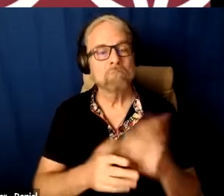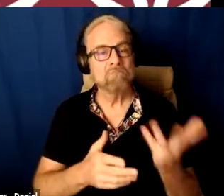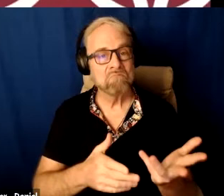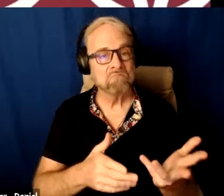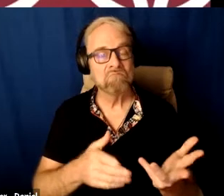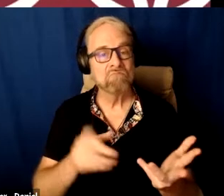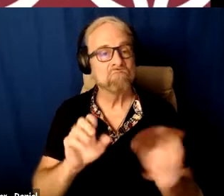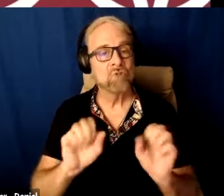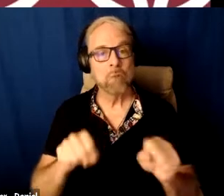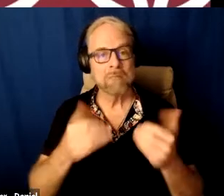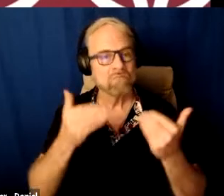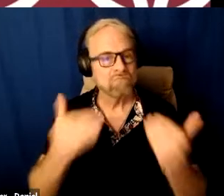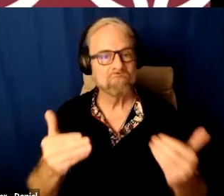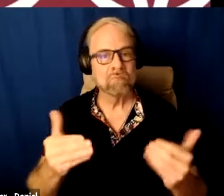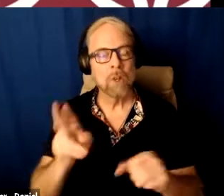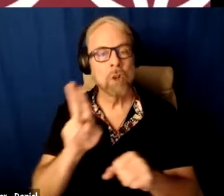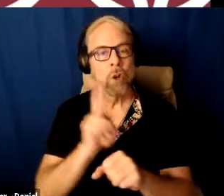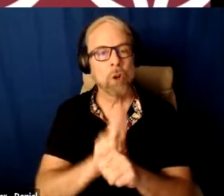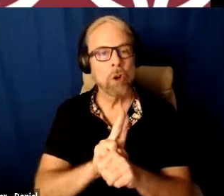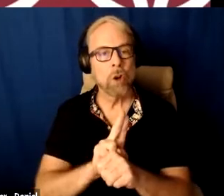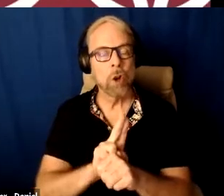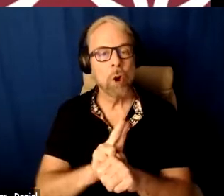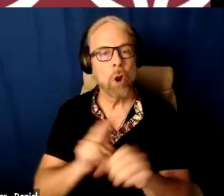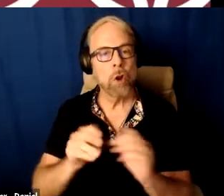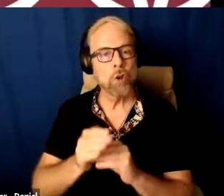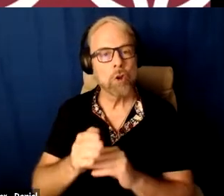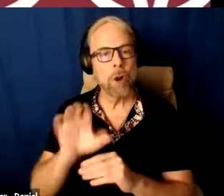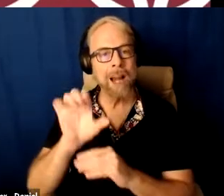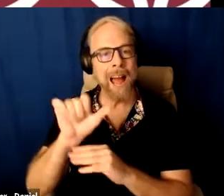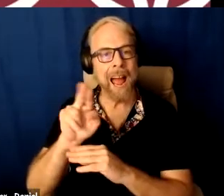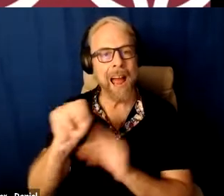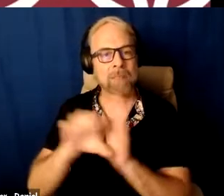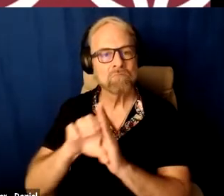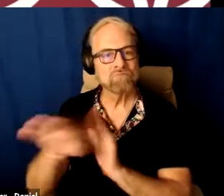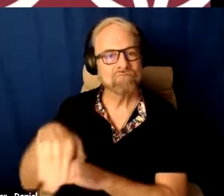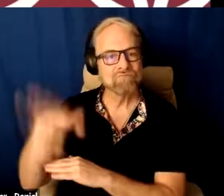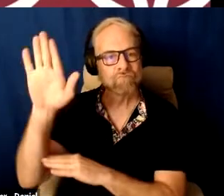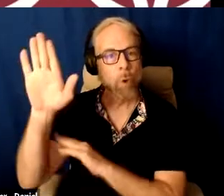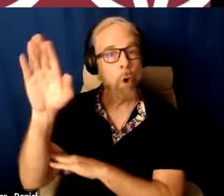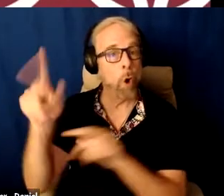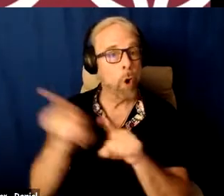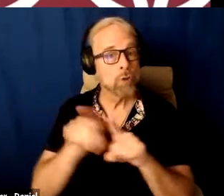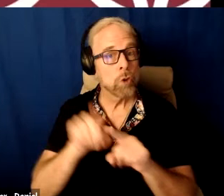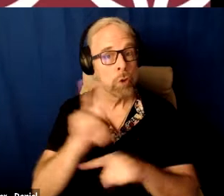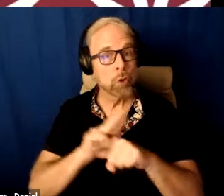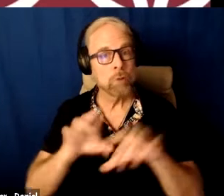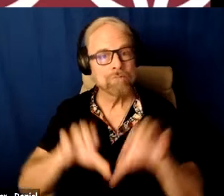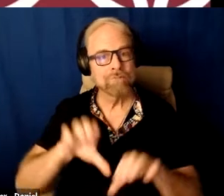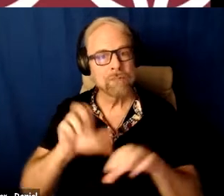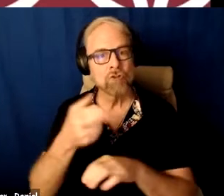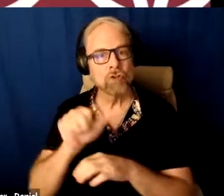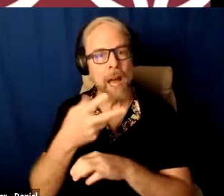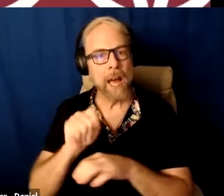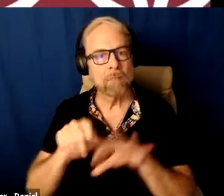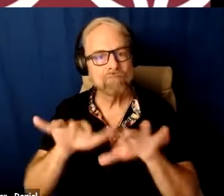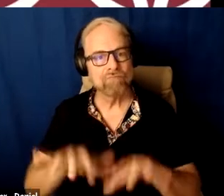to use your raise hand icon or to use the chat to ask your questions. And feel